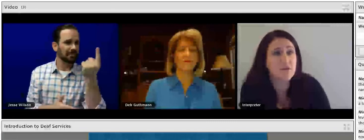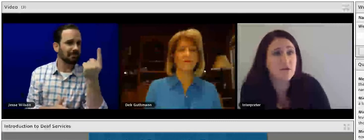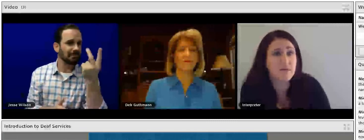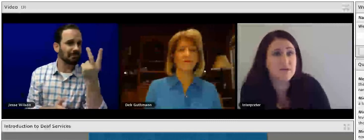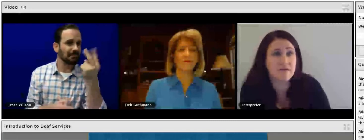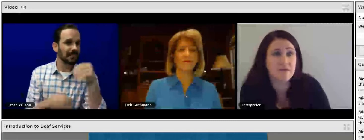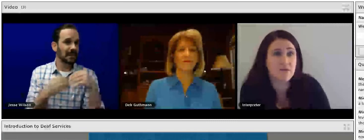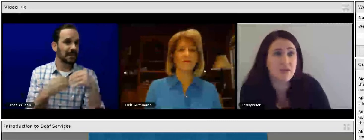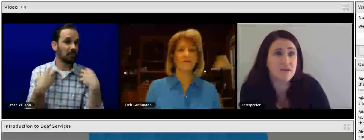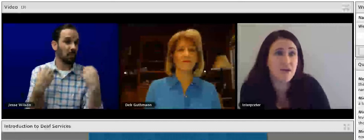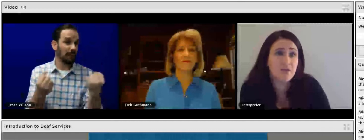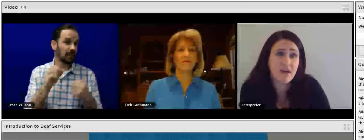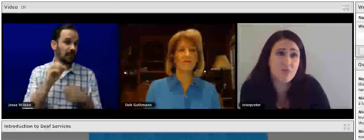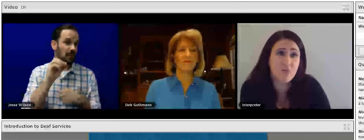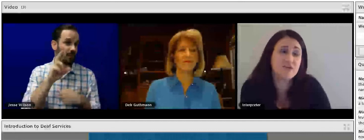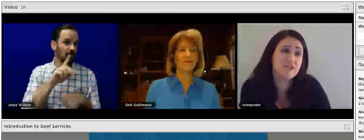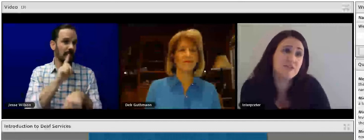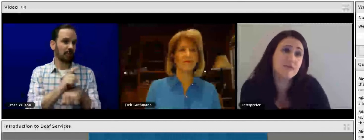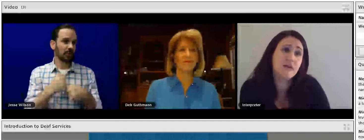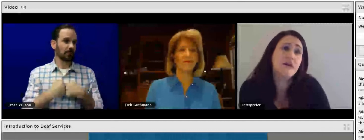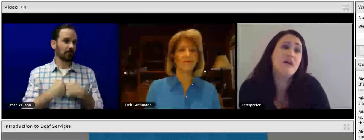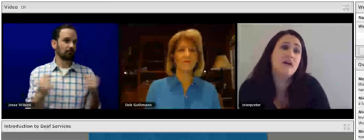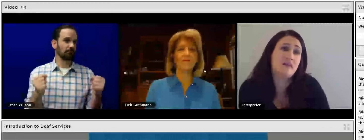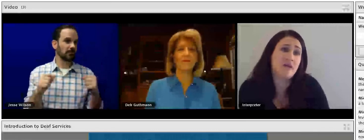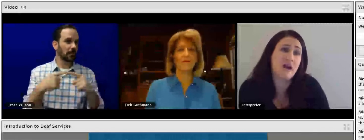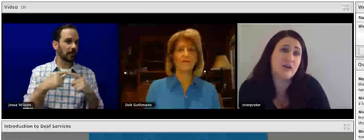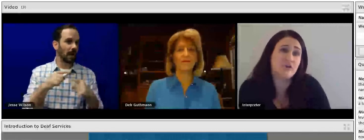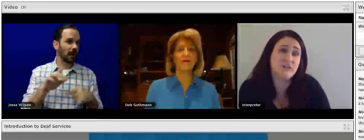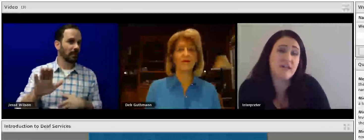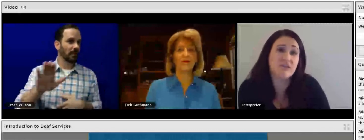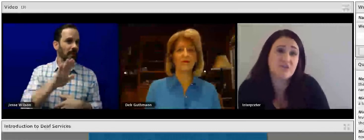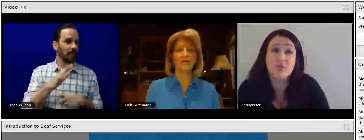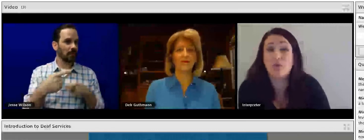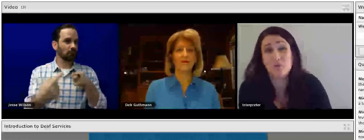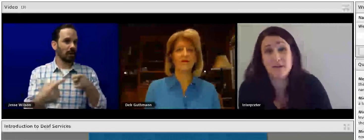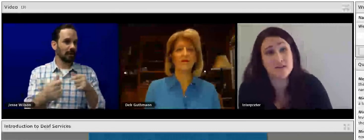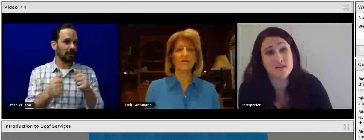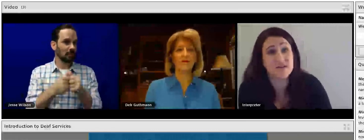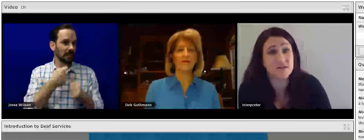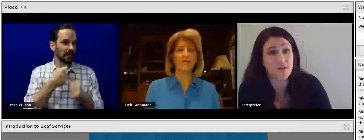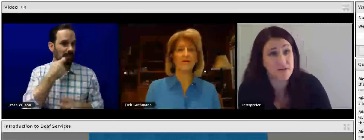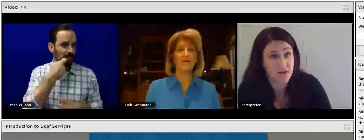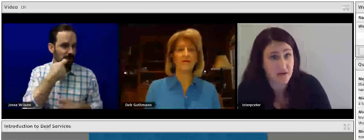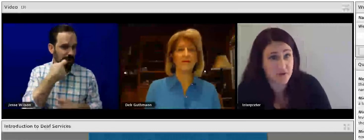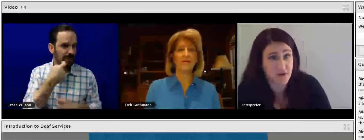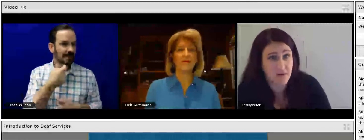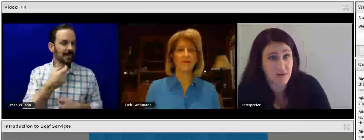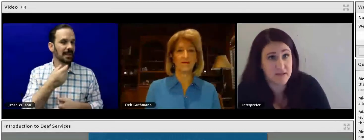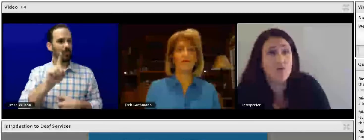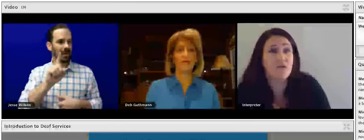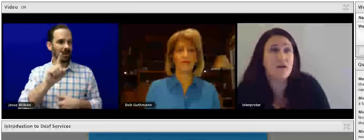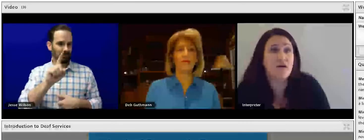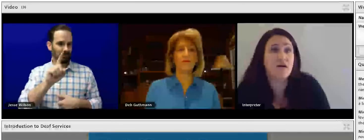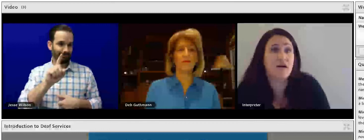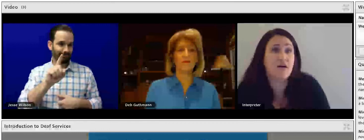for those who are members of the community, they might only have one or two that are actually in treatment or are willing to disclose that they're in